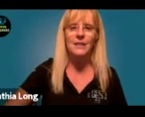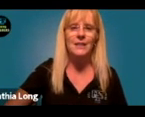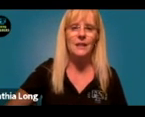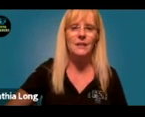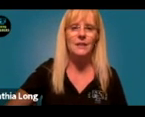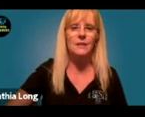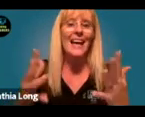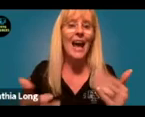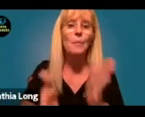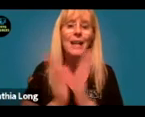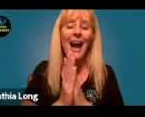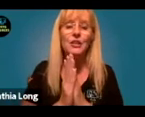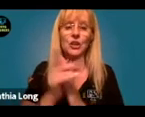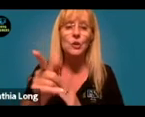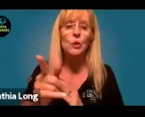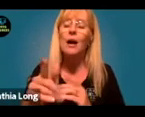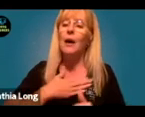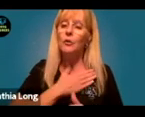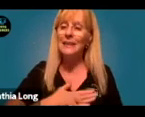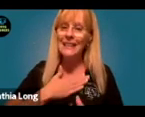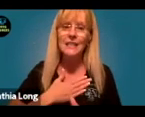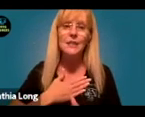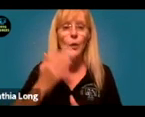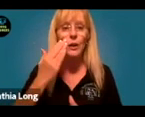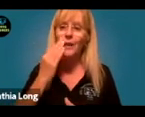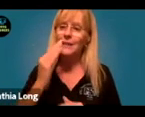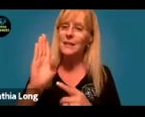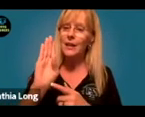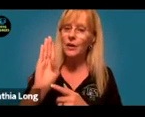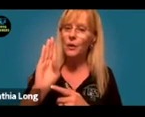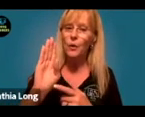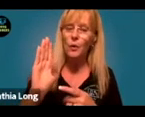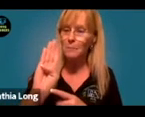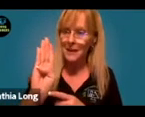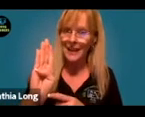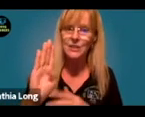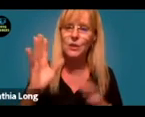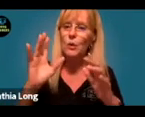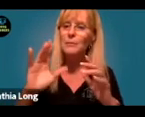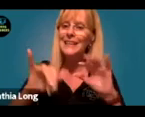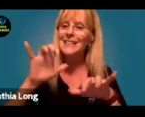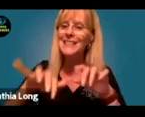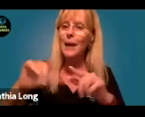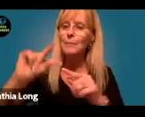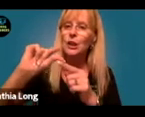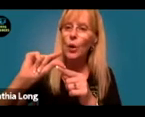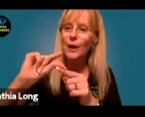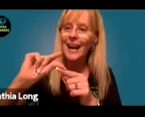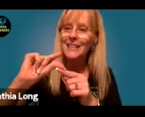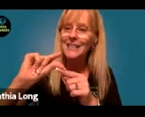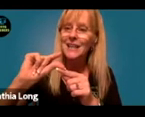just this. Now I'm going to ask you, please, we know that's the letter B, so please type